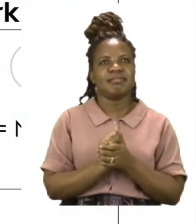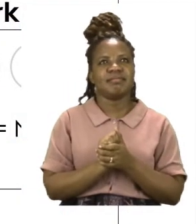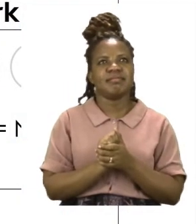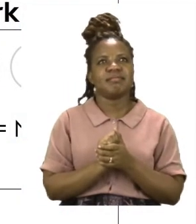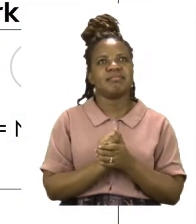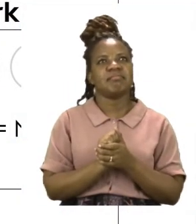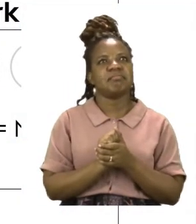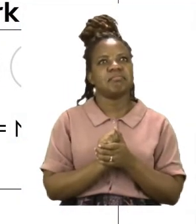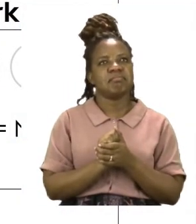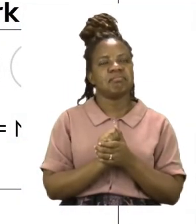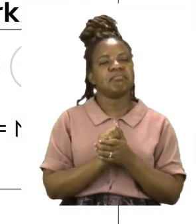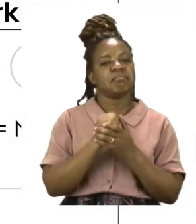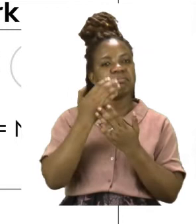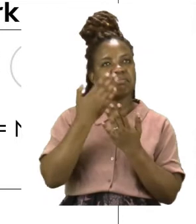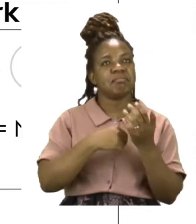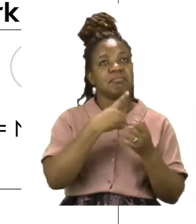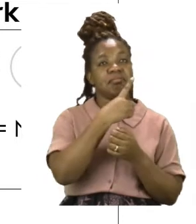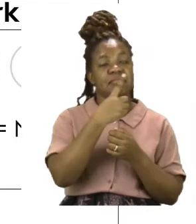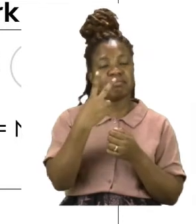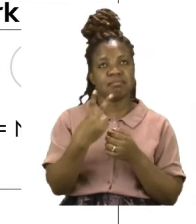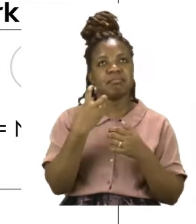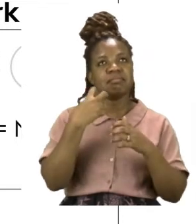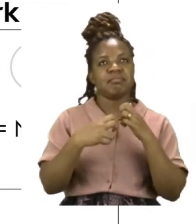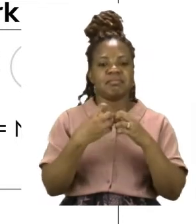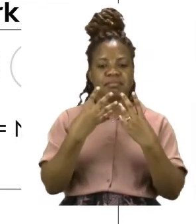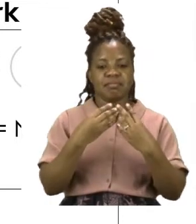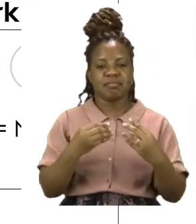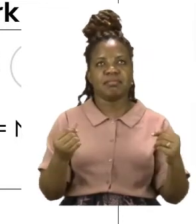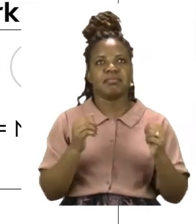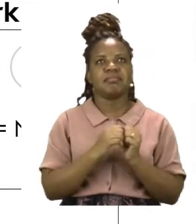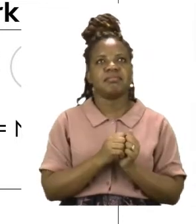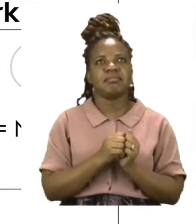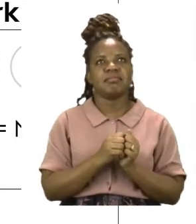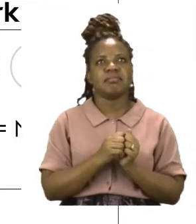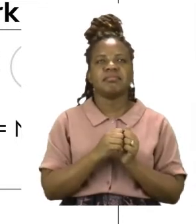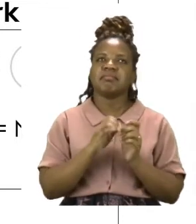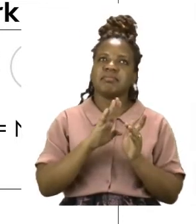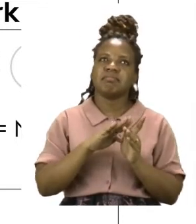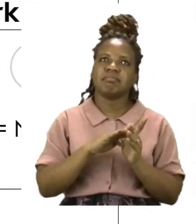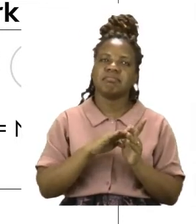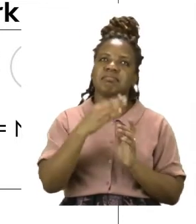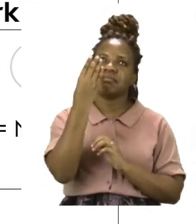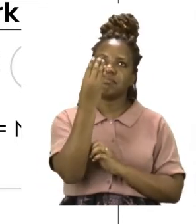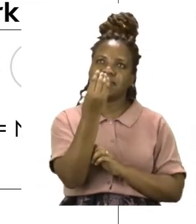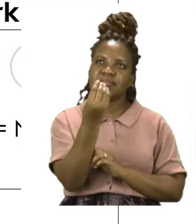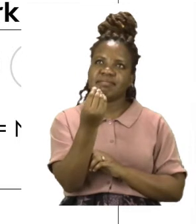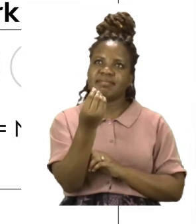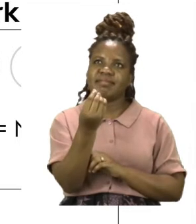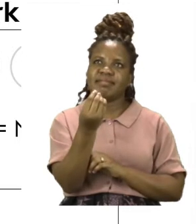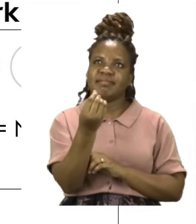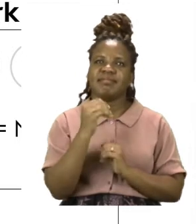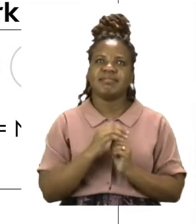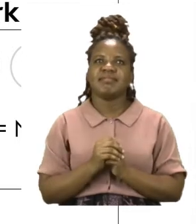to be doing some problem-solving sums. And this time, we are going to be dealing with